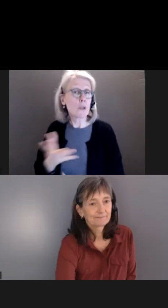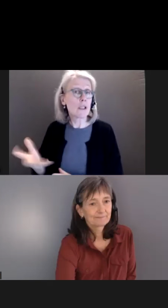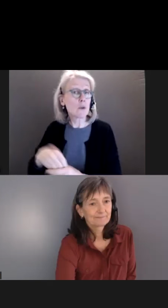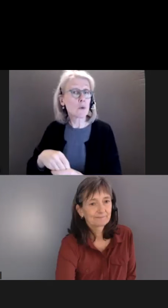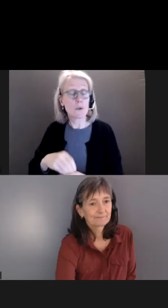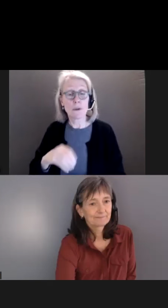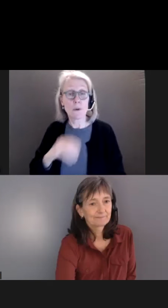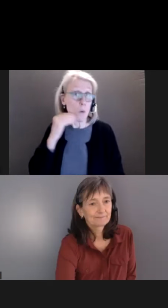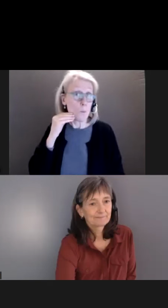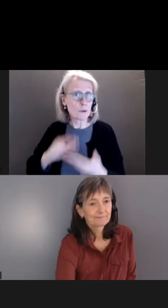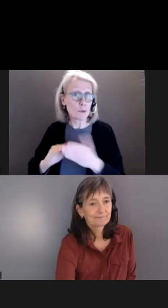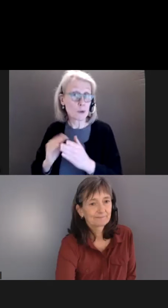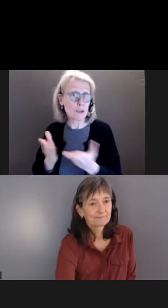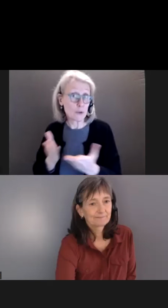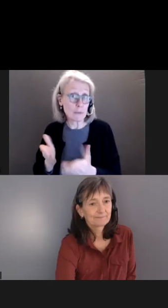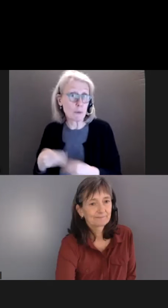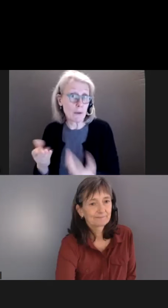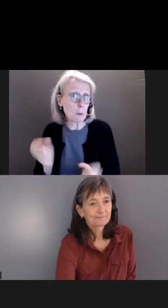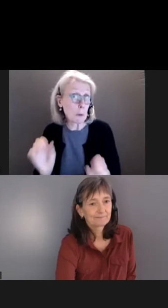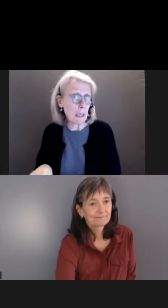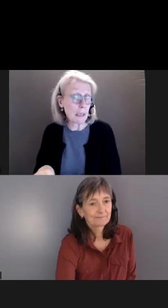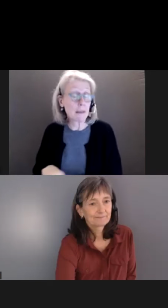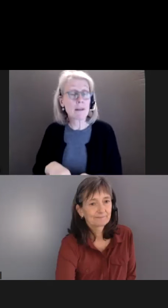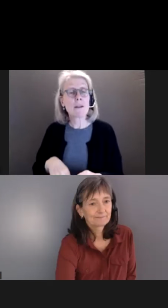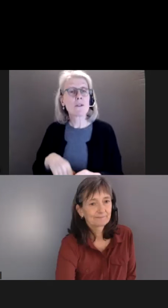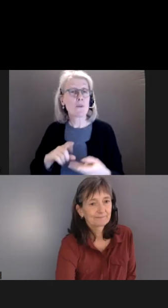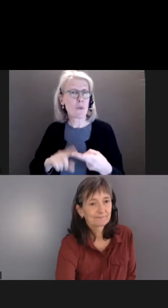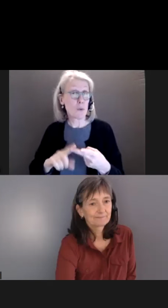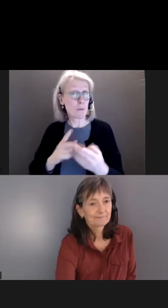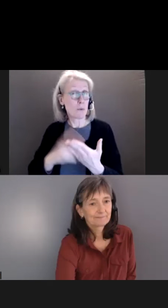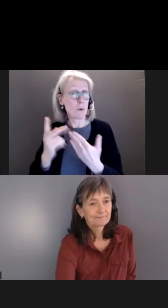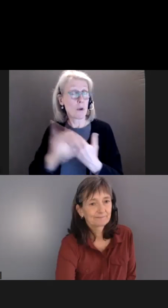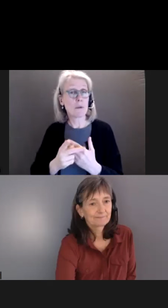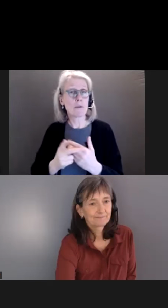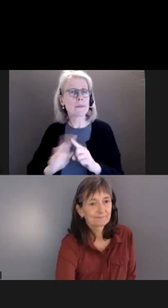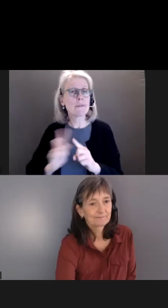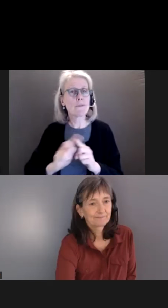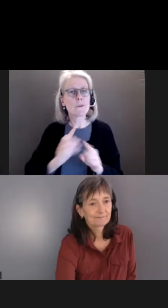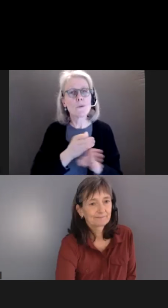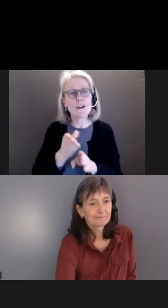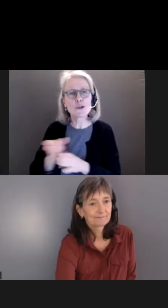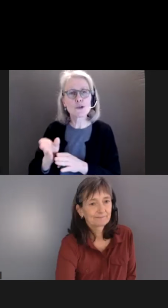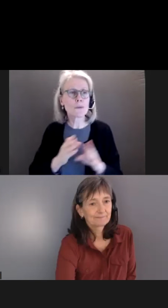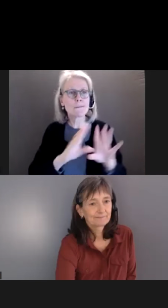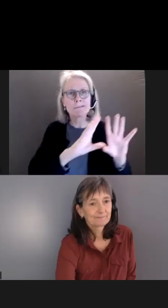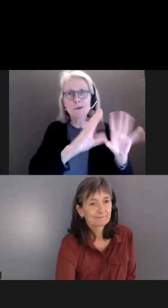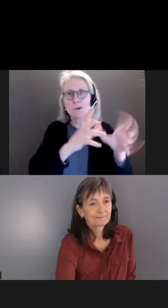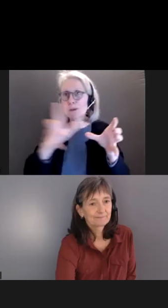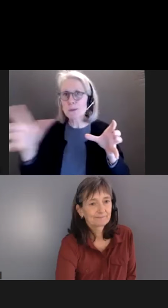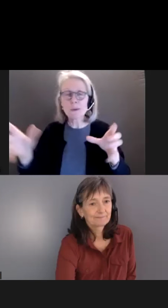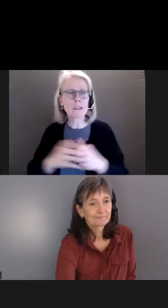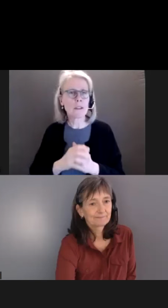community-based care programs. So these types of programs use integrated interprofessional primary care teams, which